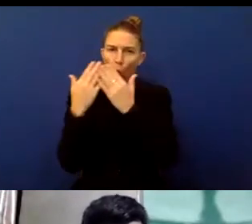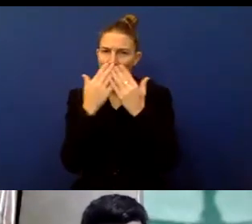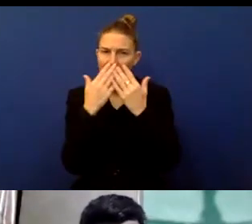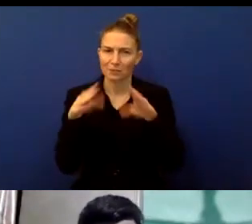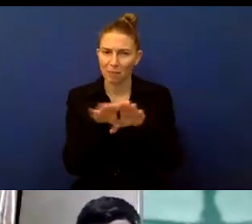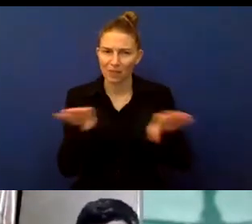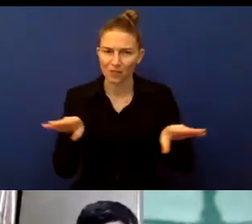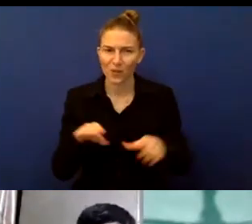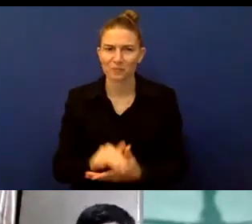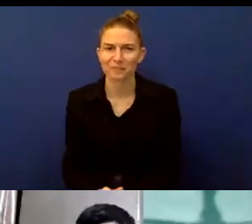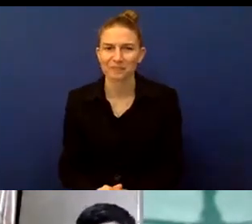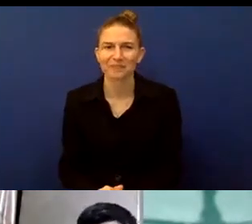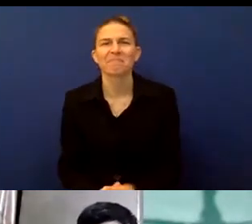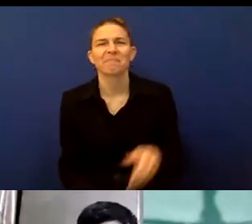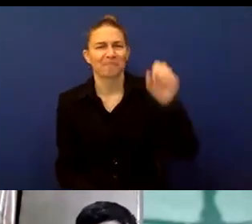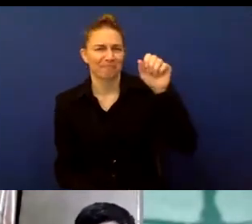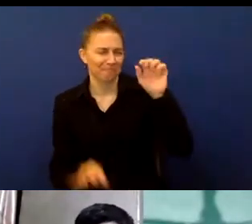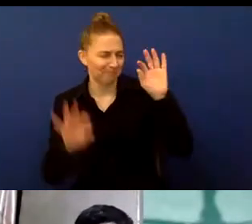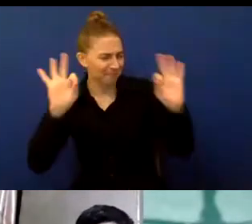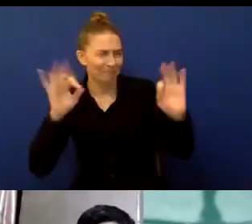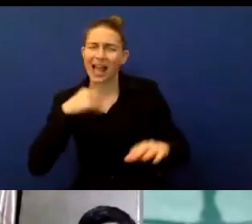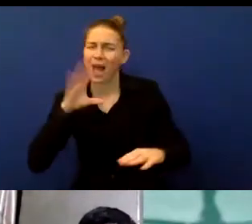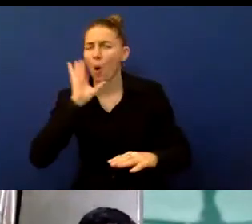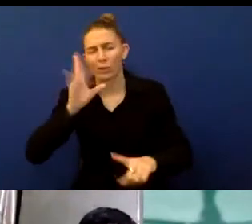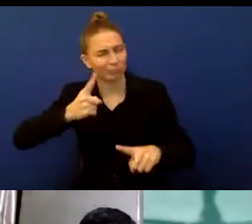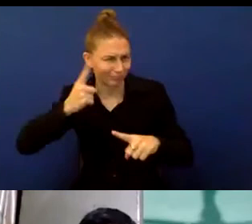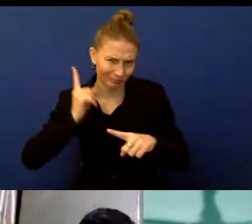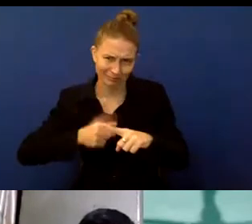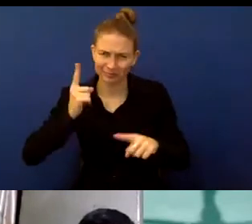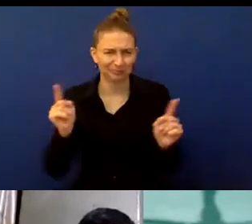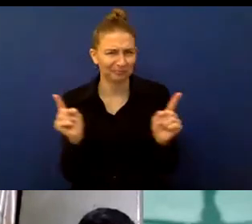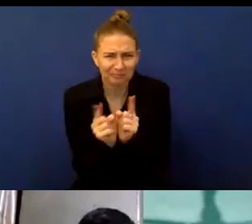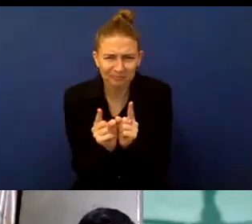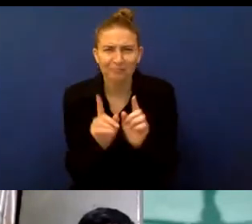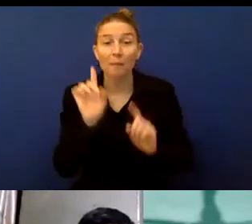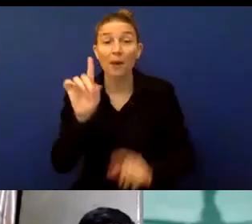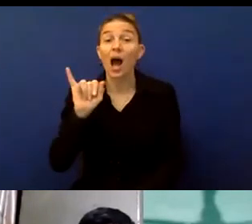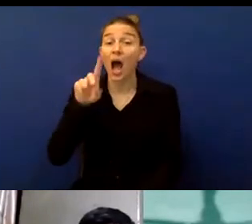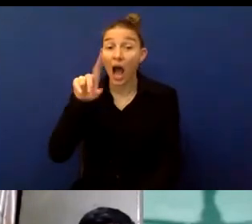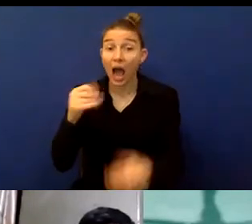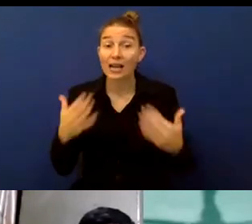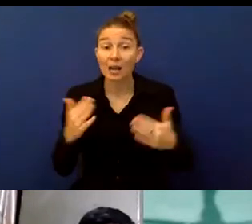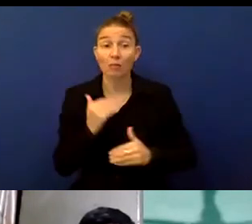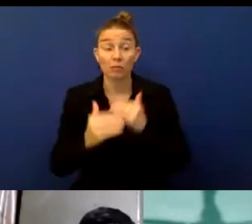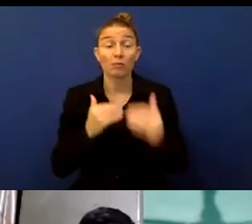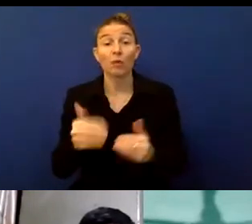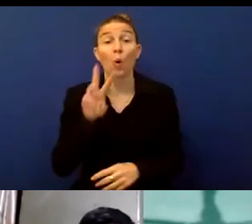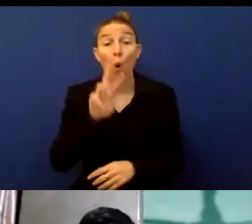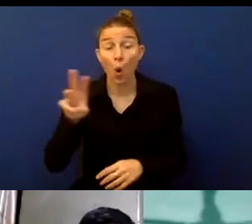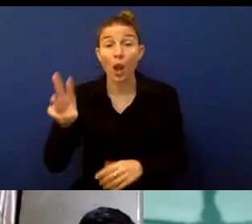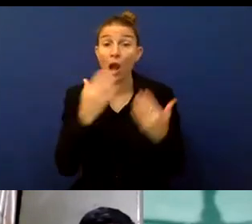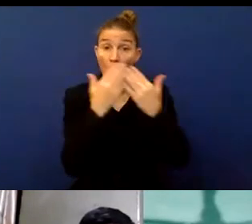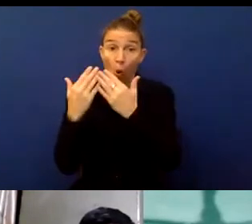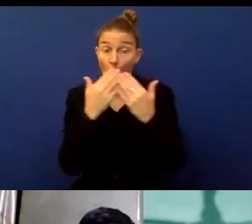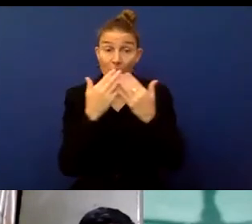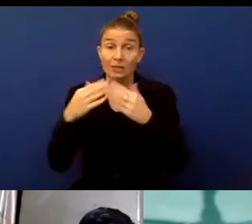I'm going to be super quick. We have at IDA, we are in the process of developing an online course platform which